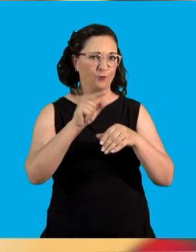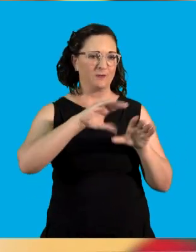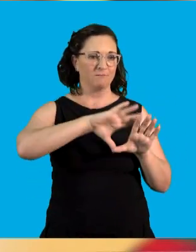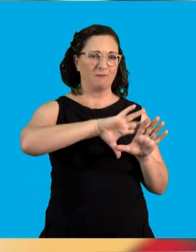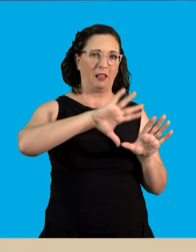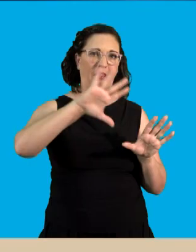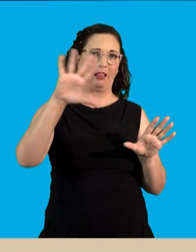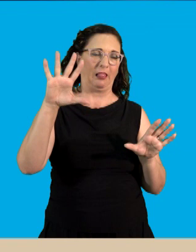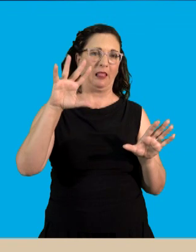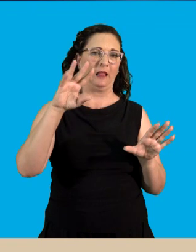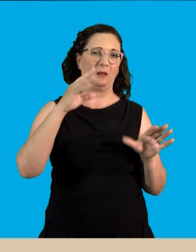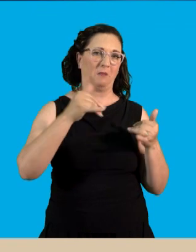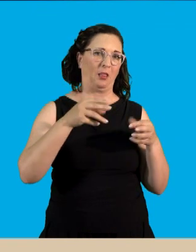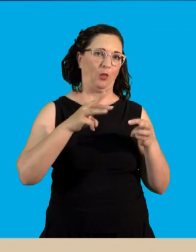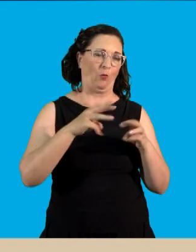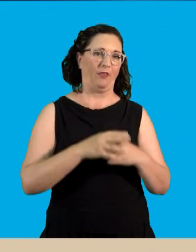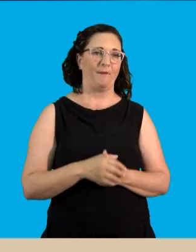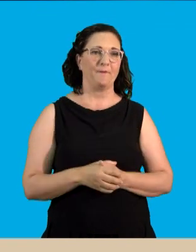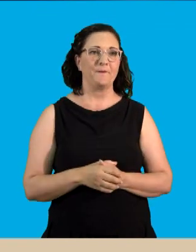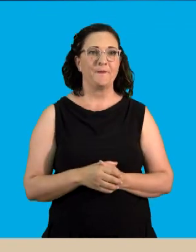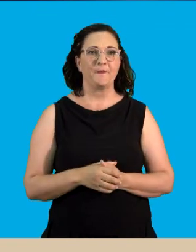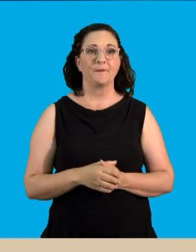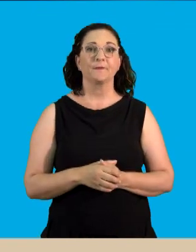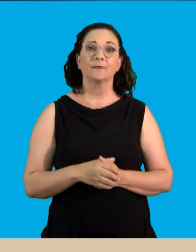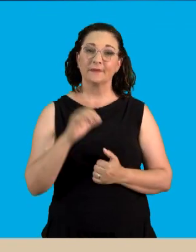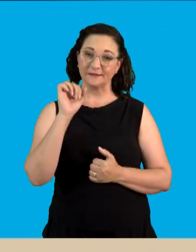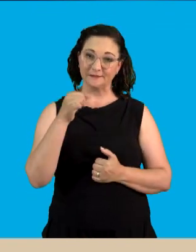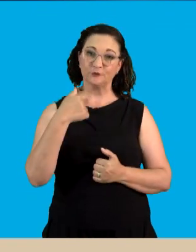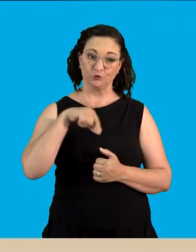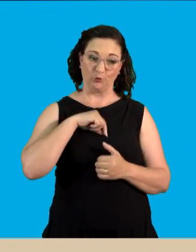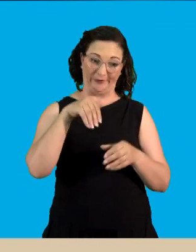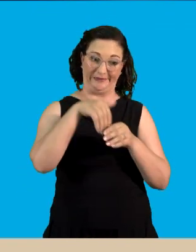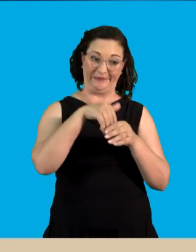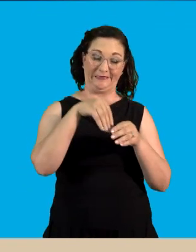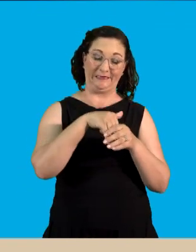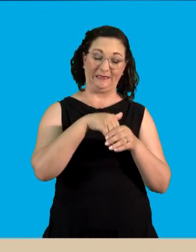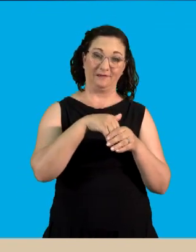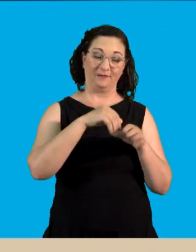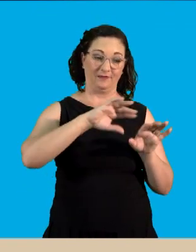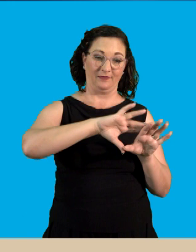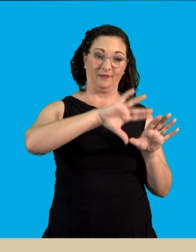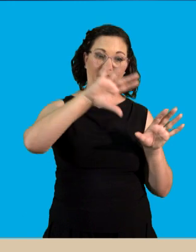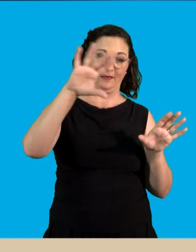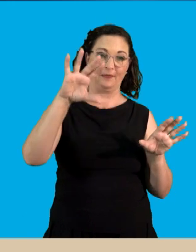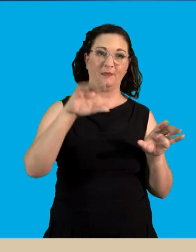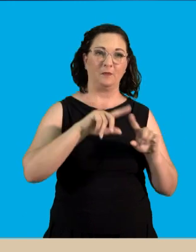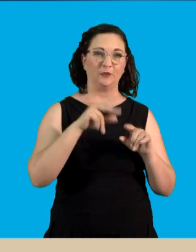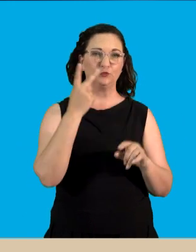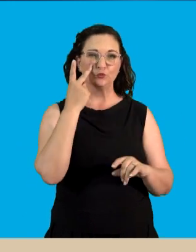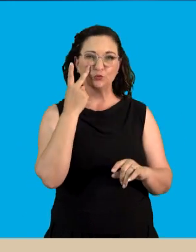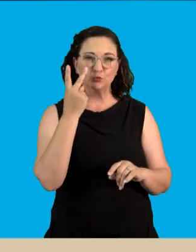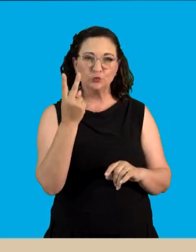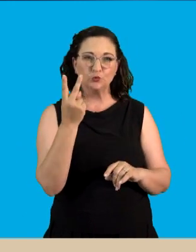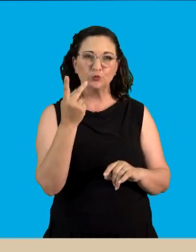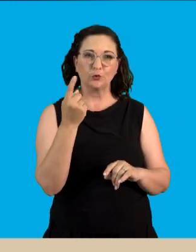galaxy. Now, as you know, we are inside the Milky Way galaxy. So when you look at